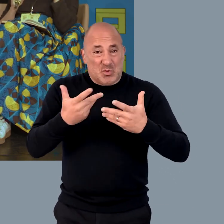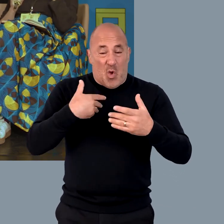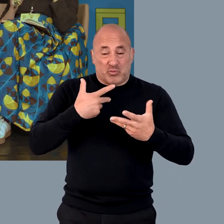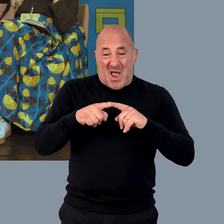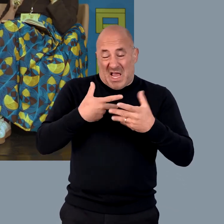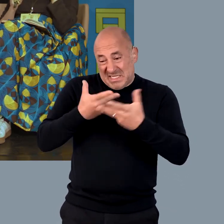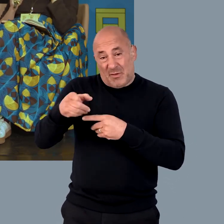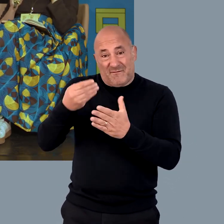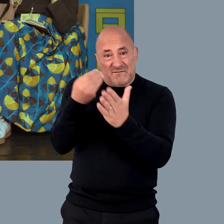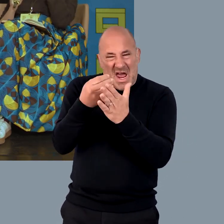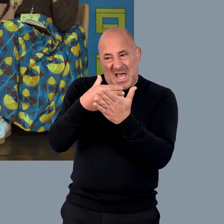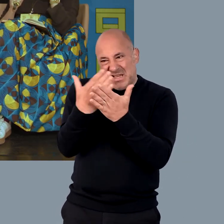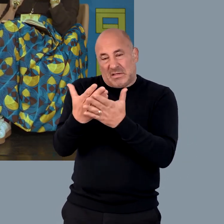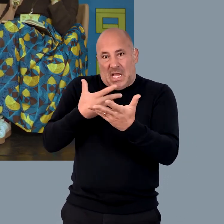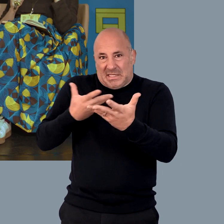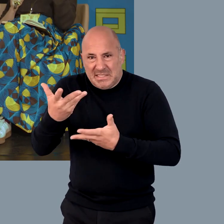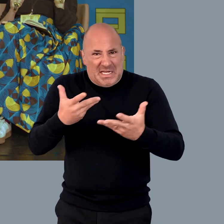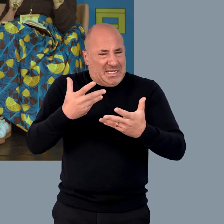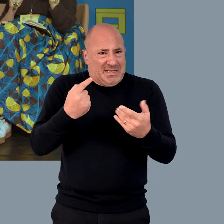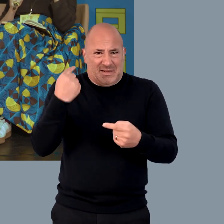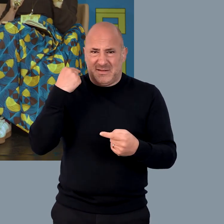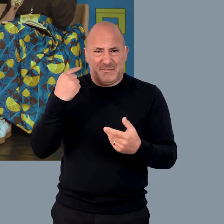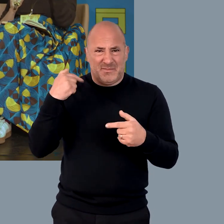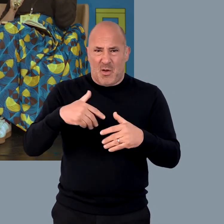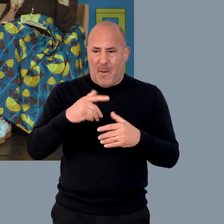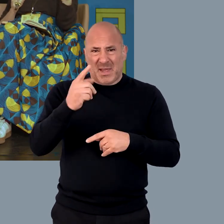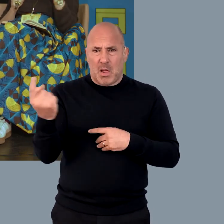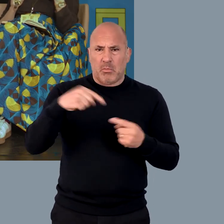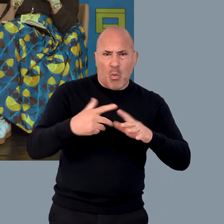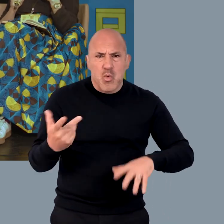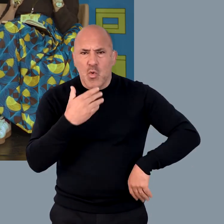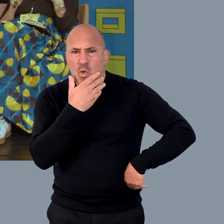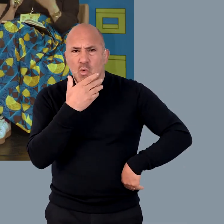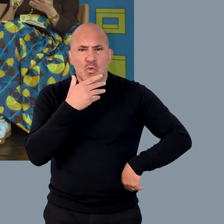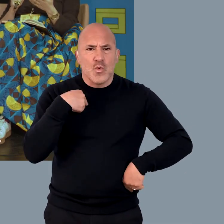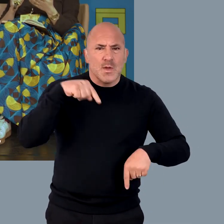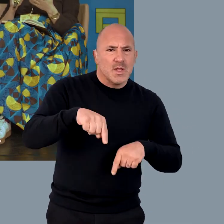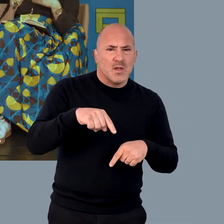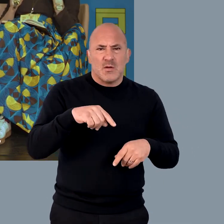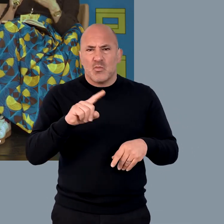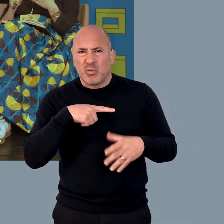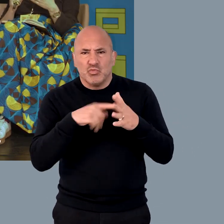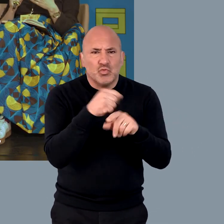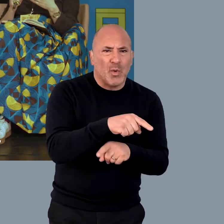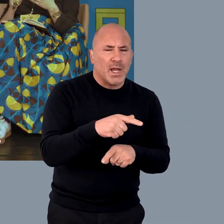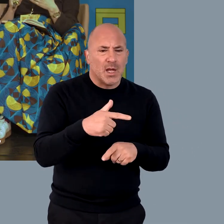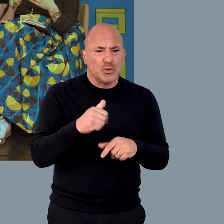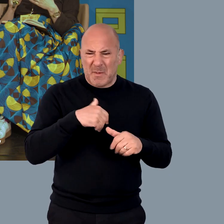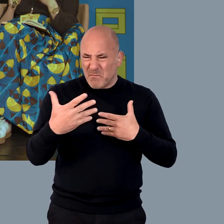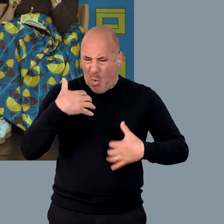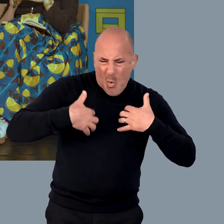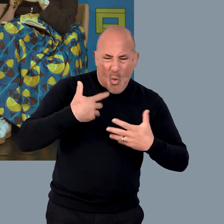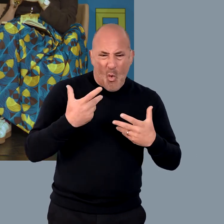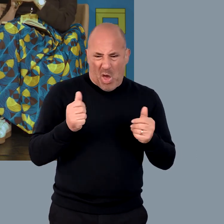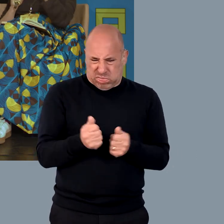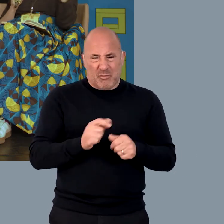get a space in an induction or talk to the finance director. It's now people are coming and asking, what are we doing on this and why are we not being more ambitious?